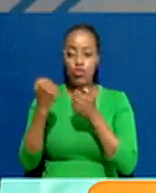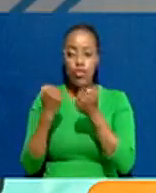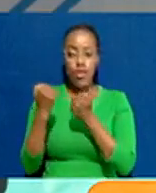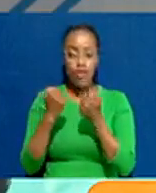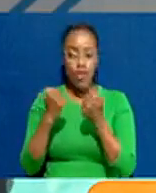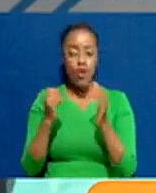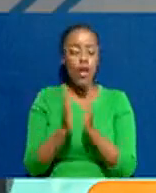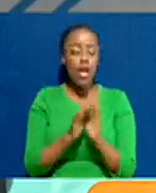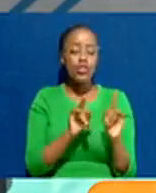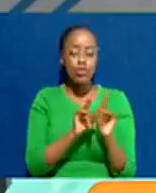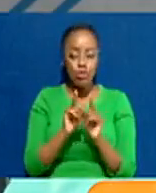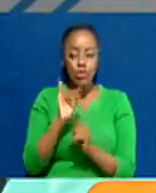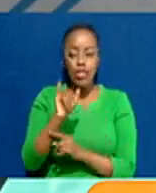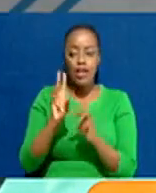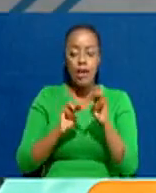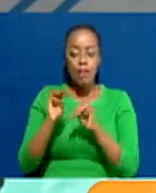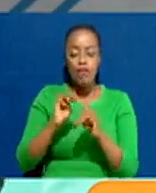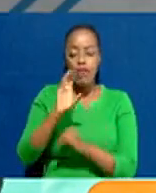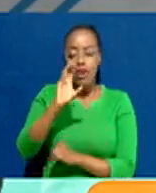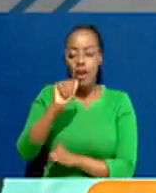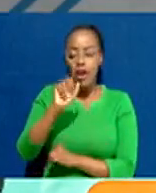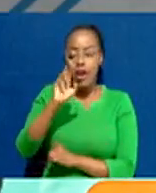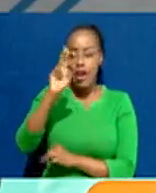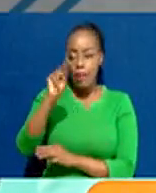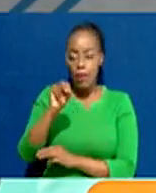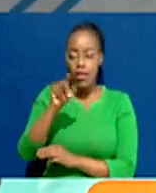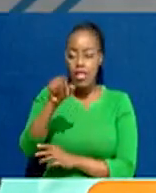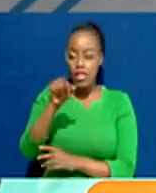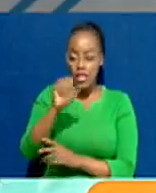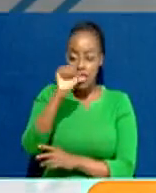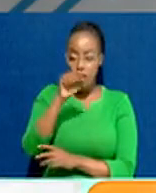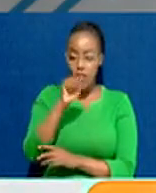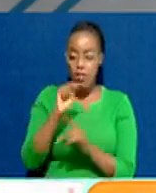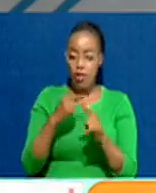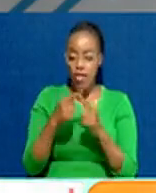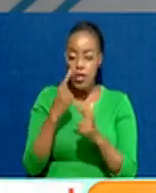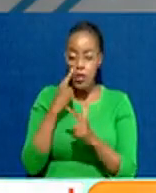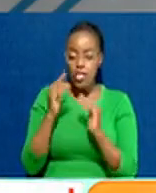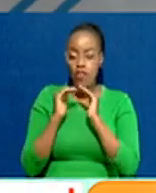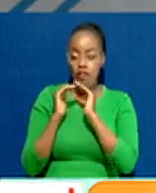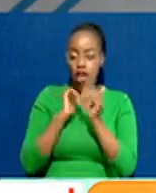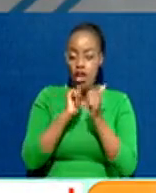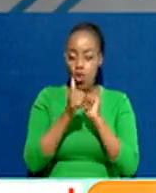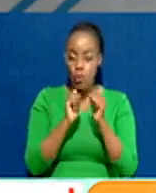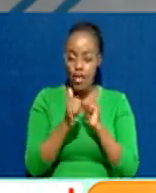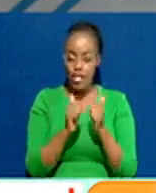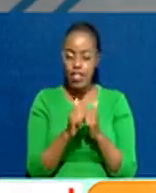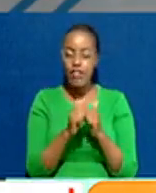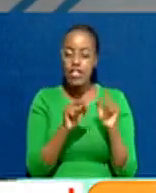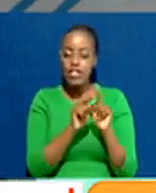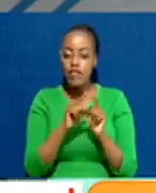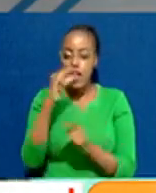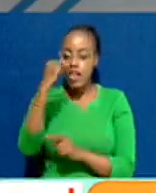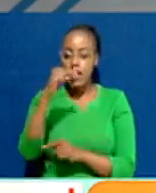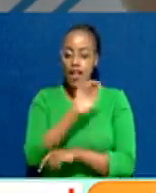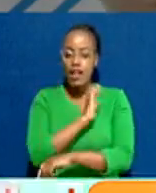and really managing our carbon footprint. And that way we should be able to see a fairly competitive front in green